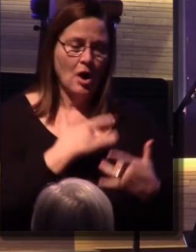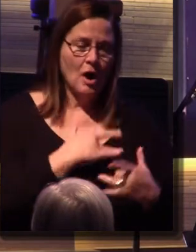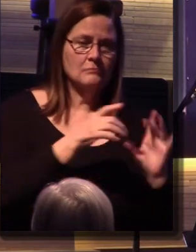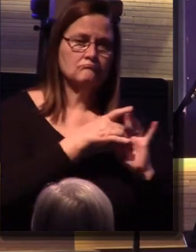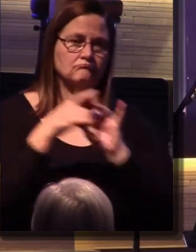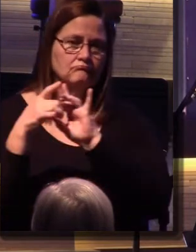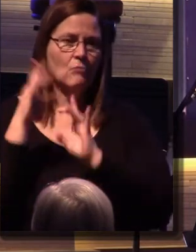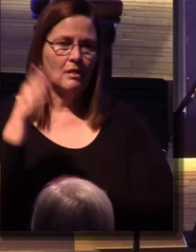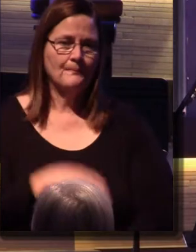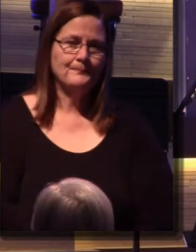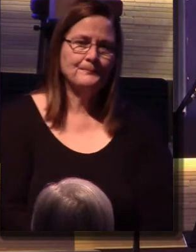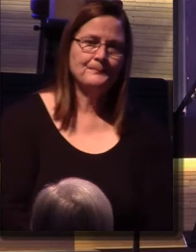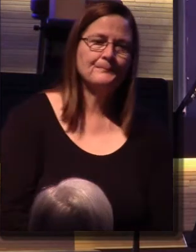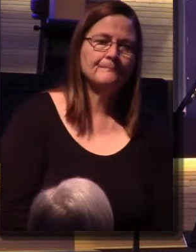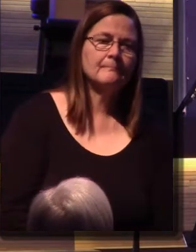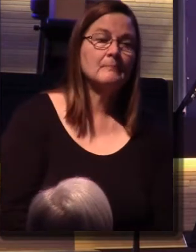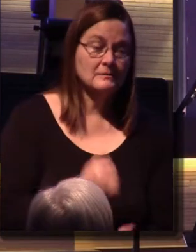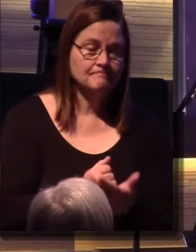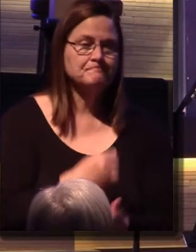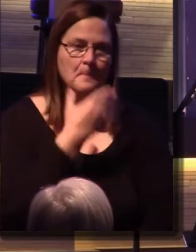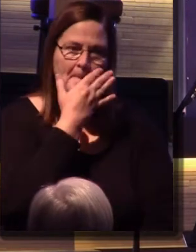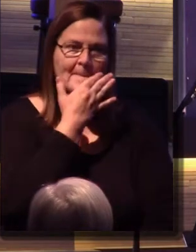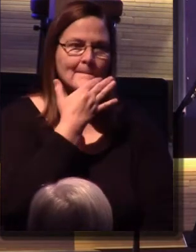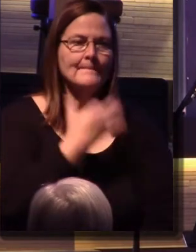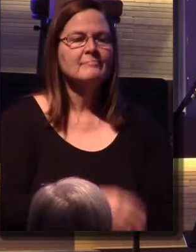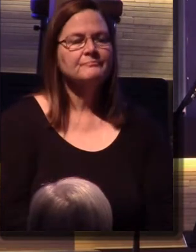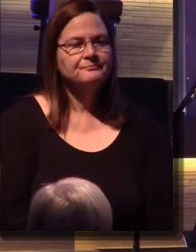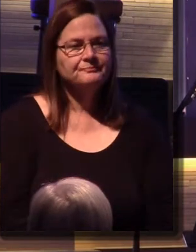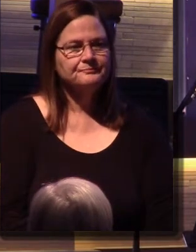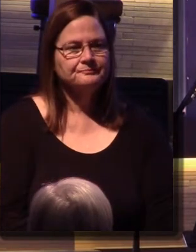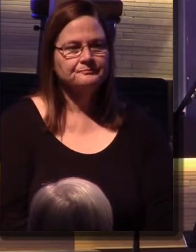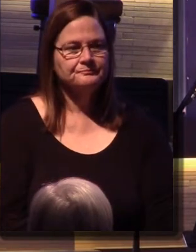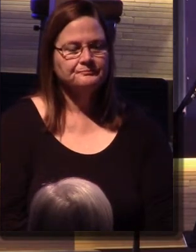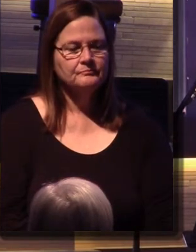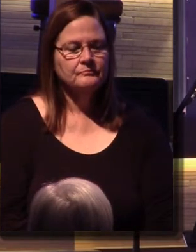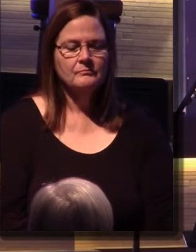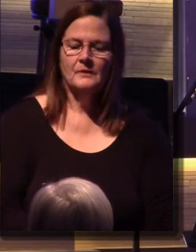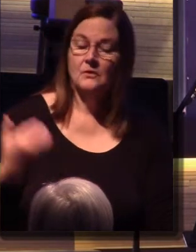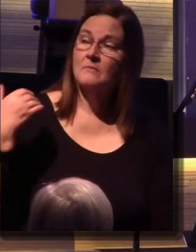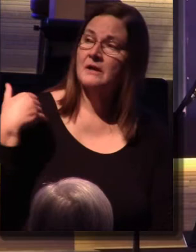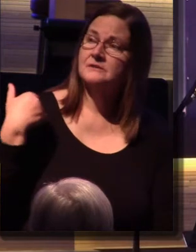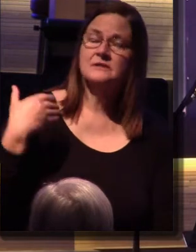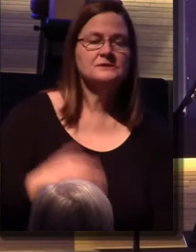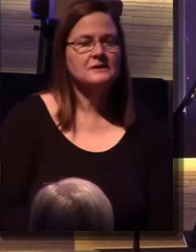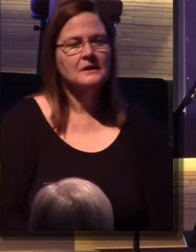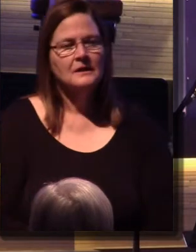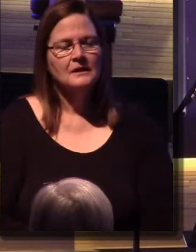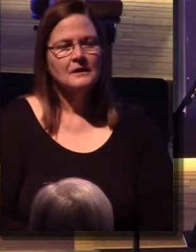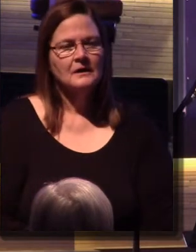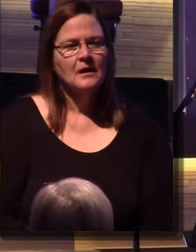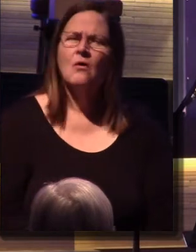heart will be also. Amen? And so it is a reminder that what